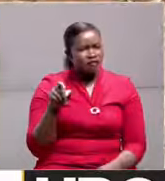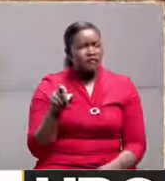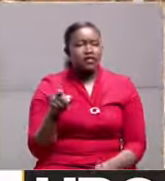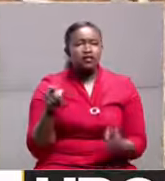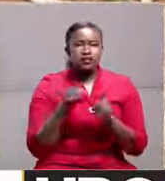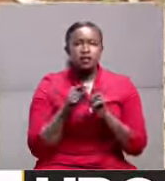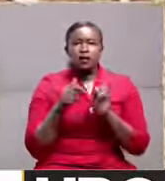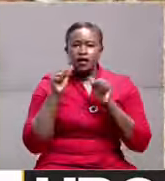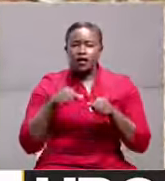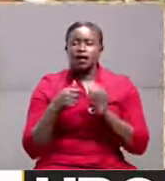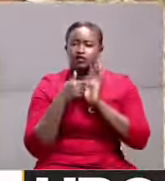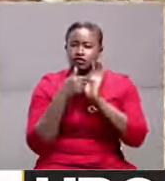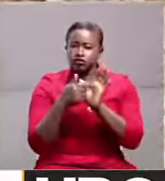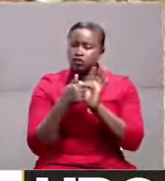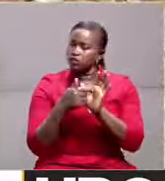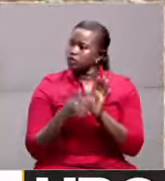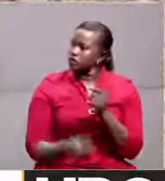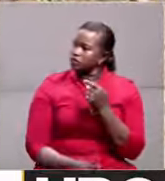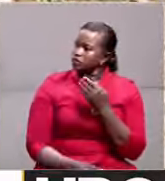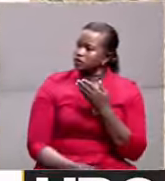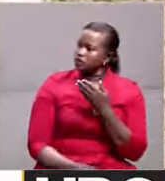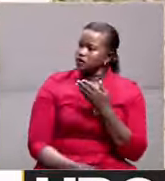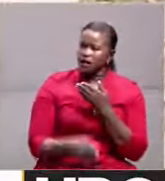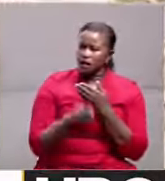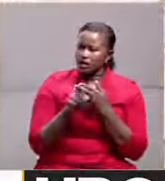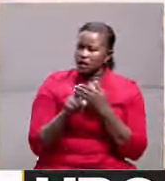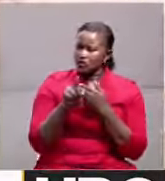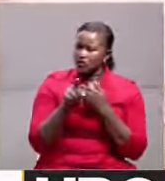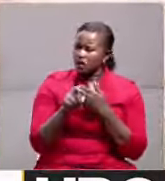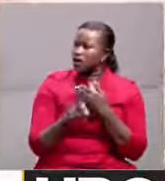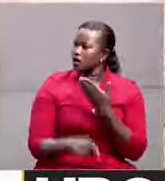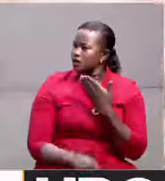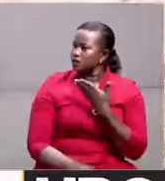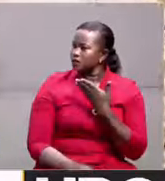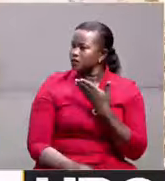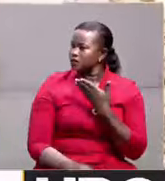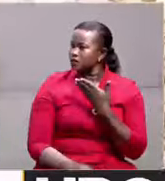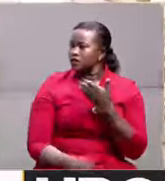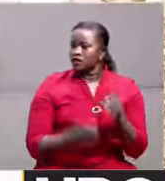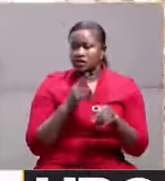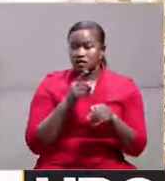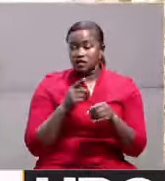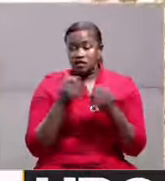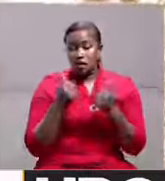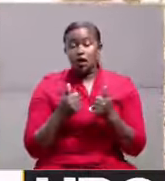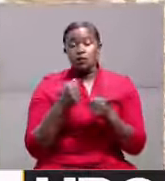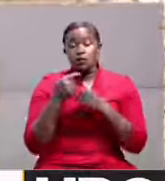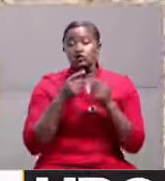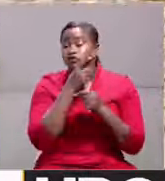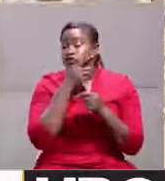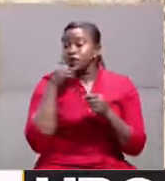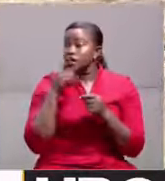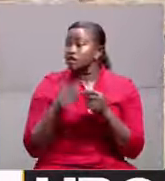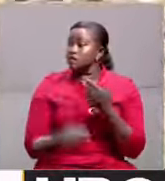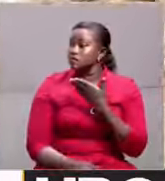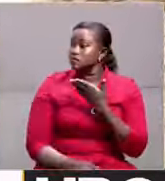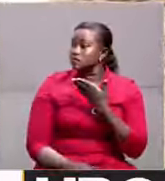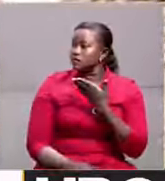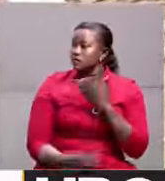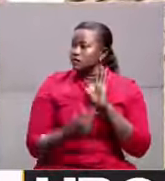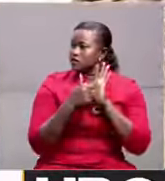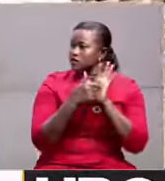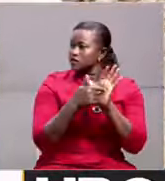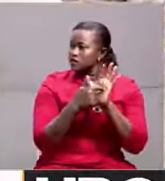nga bino kubanga abatuyigiriza abalimisa batugamba nti ogenda obinojjola kugeza nga kino